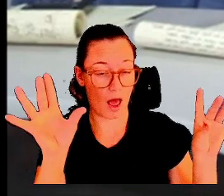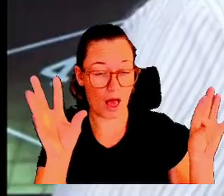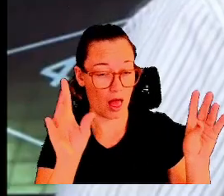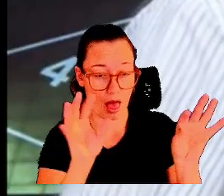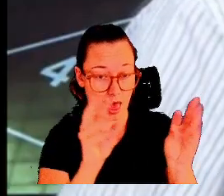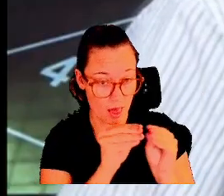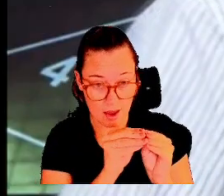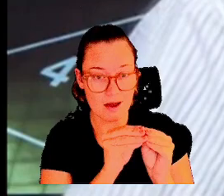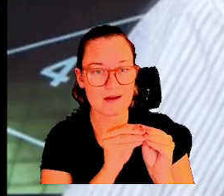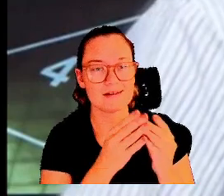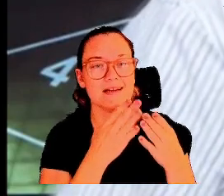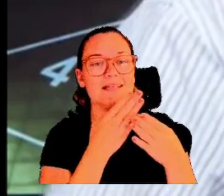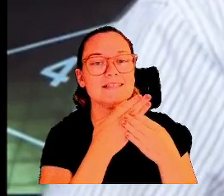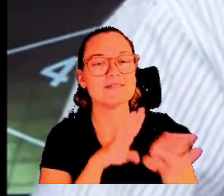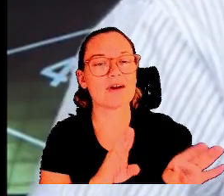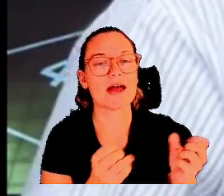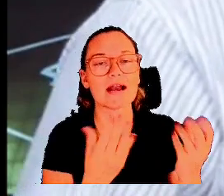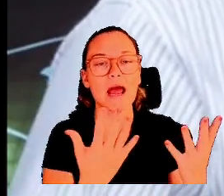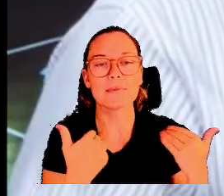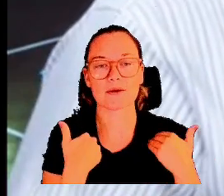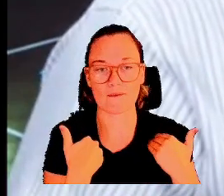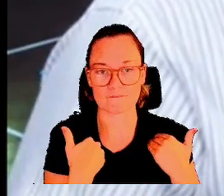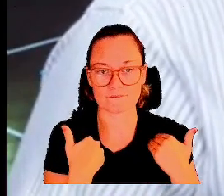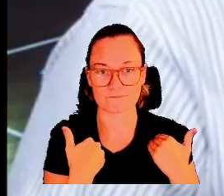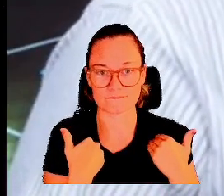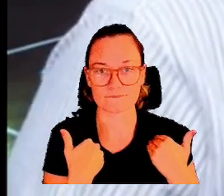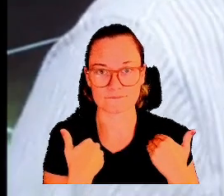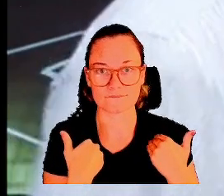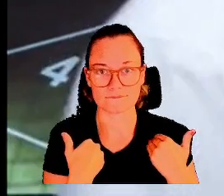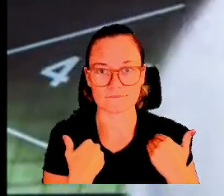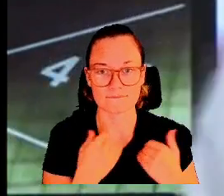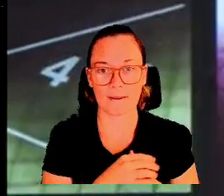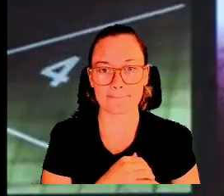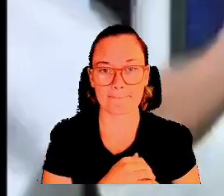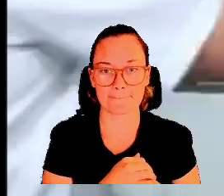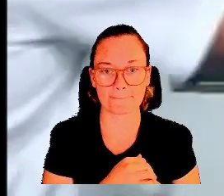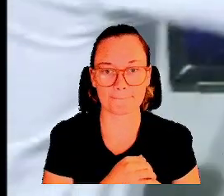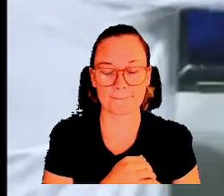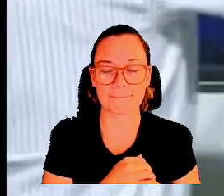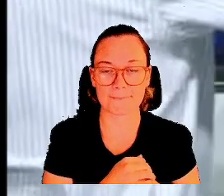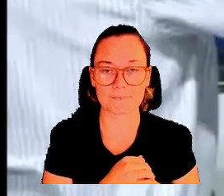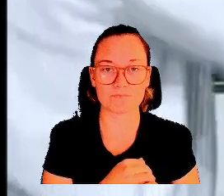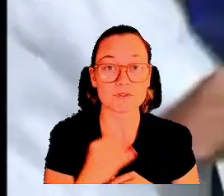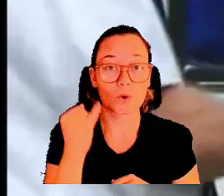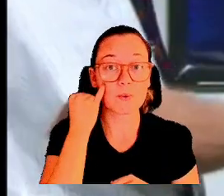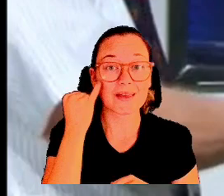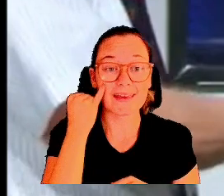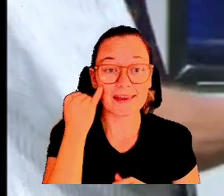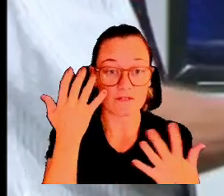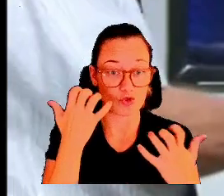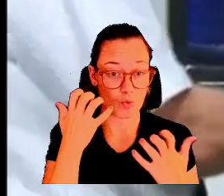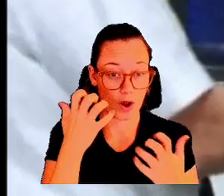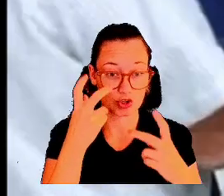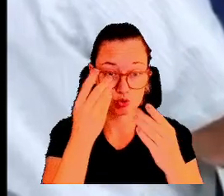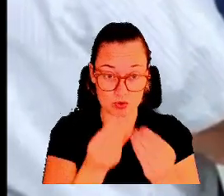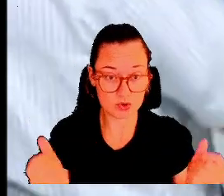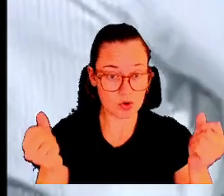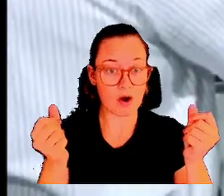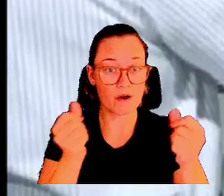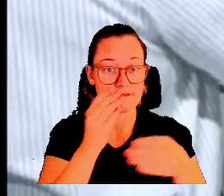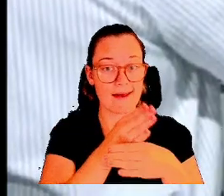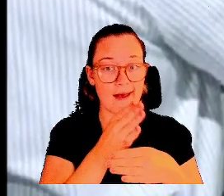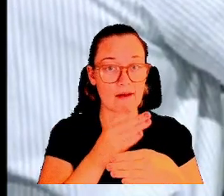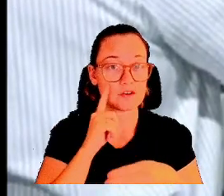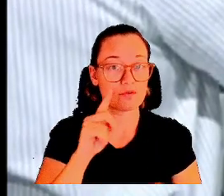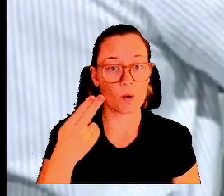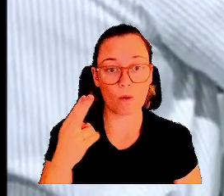numbers you had. Okay, she said you add them up and you divide by how many there are. So if we wanted to find the average number of home runs